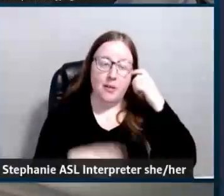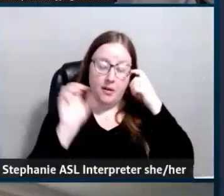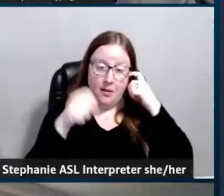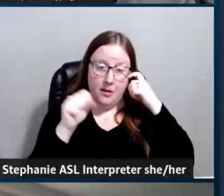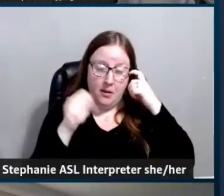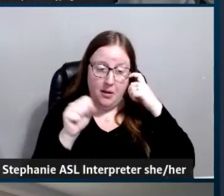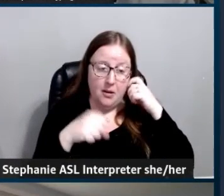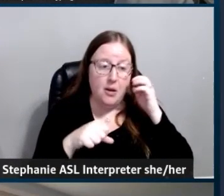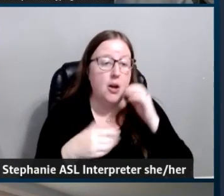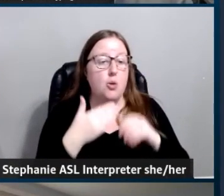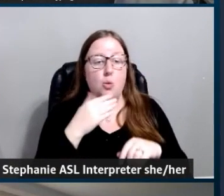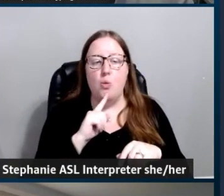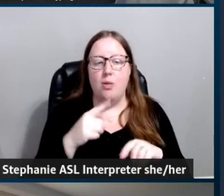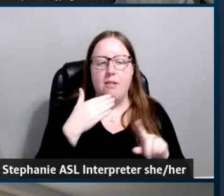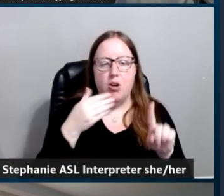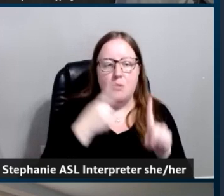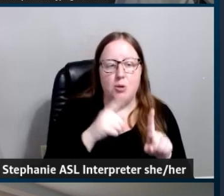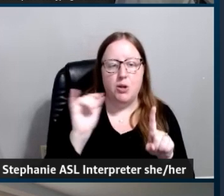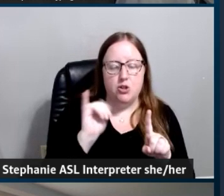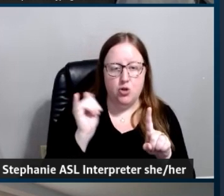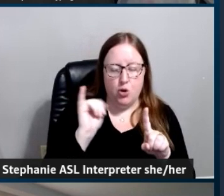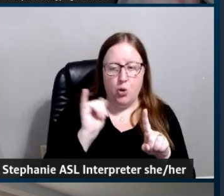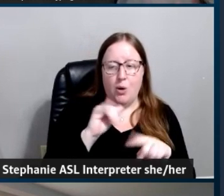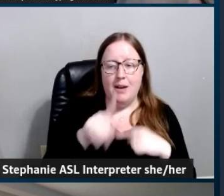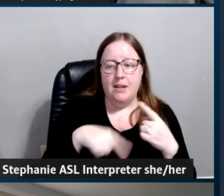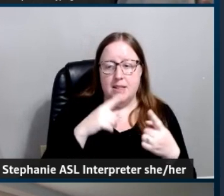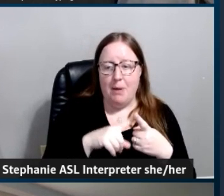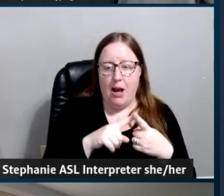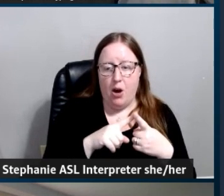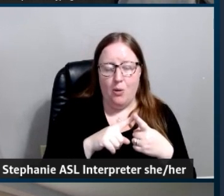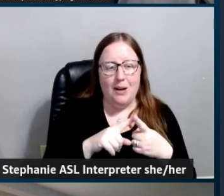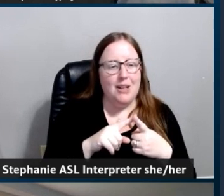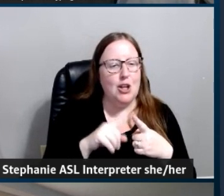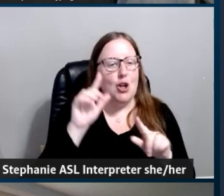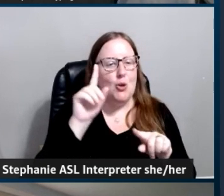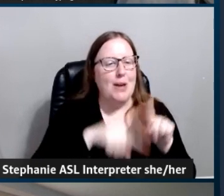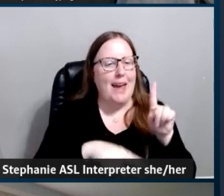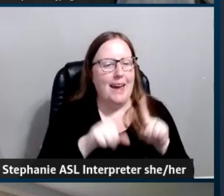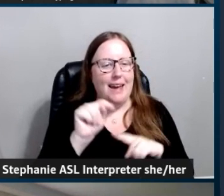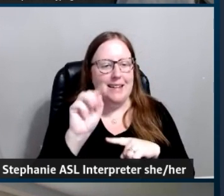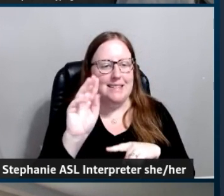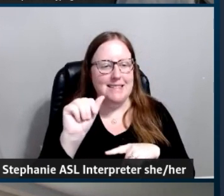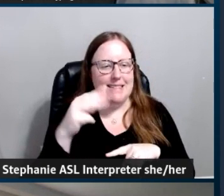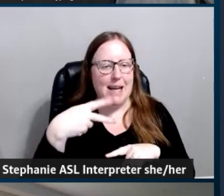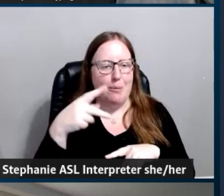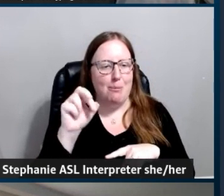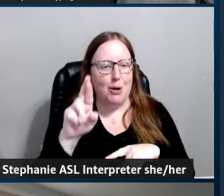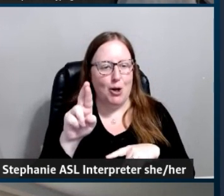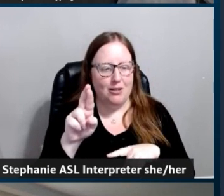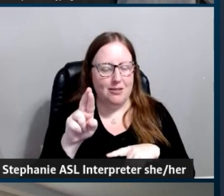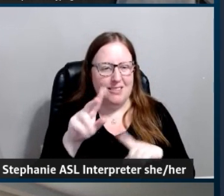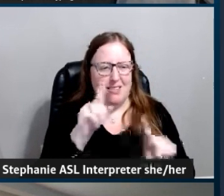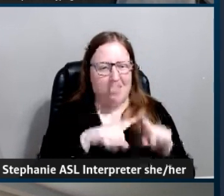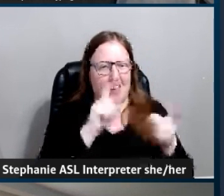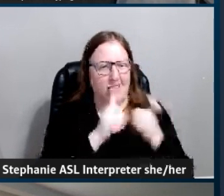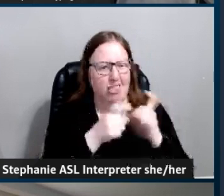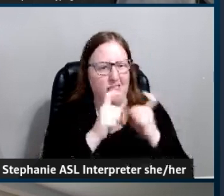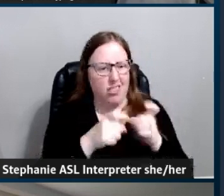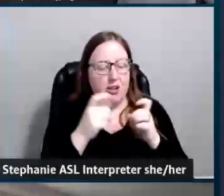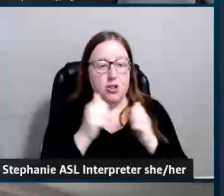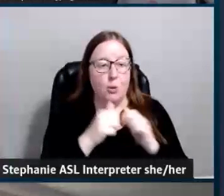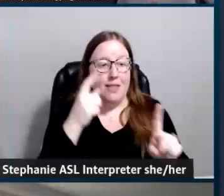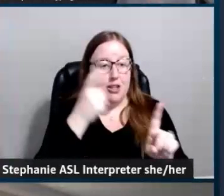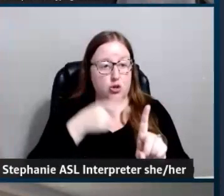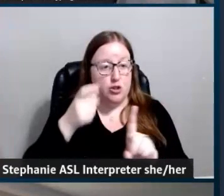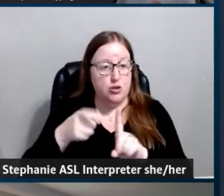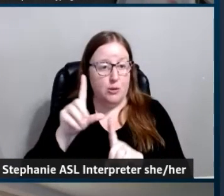Art, great point. It's all about it's tamper proof, right? So characteristic of a distributed ledger is